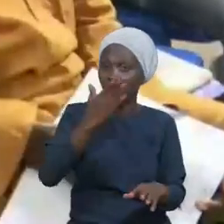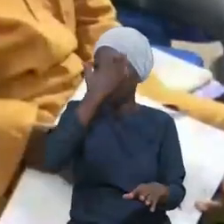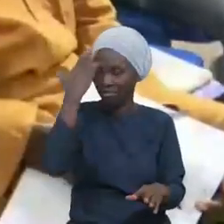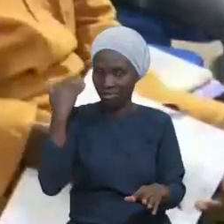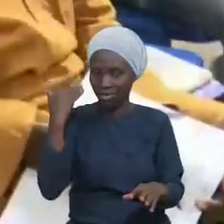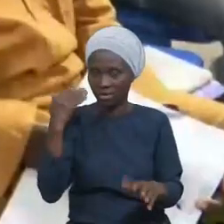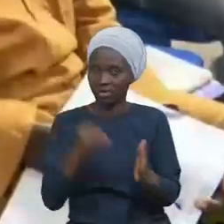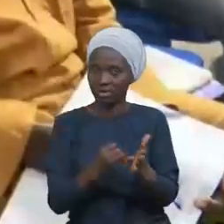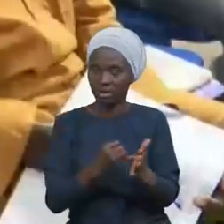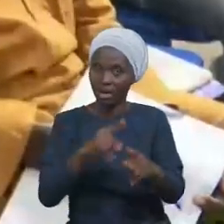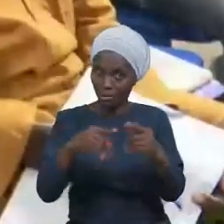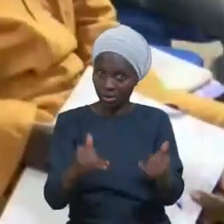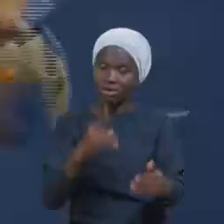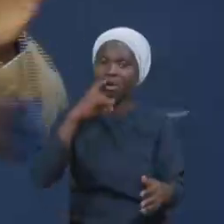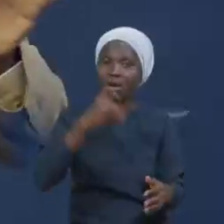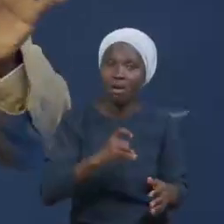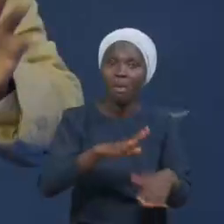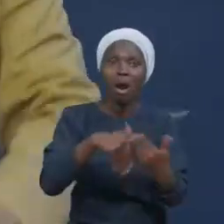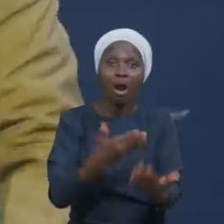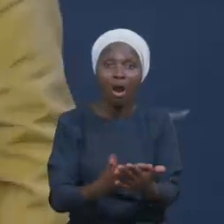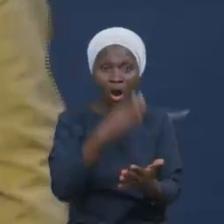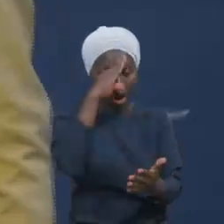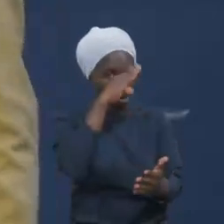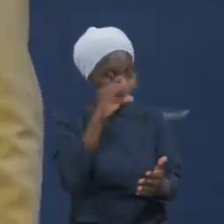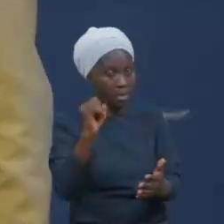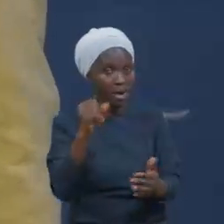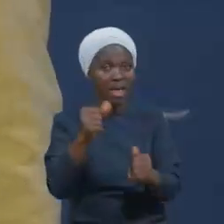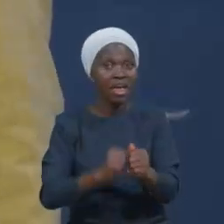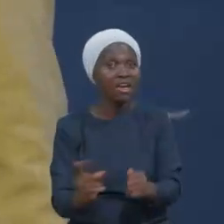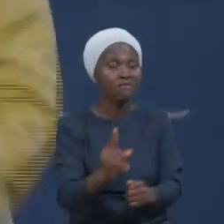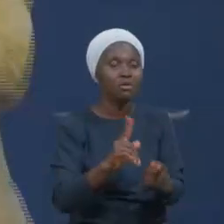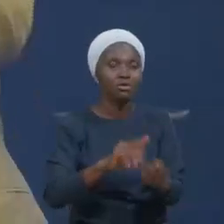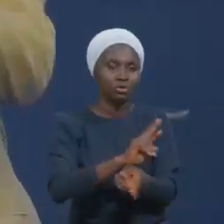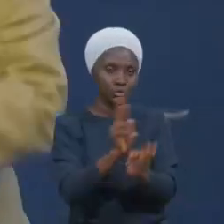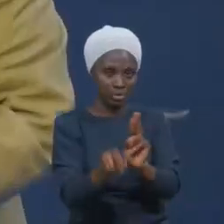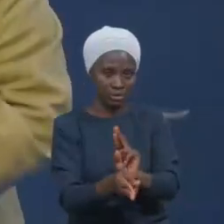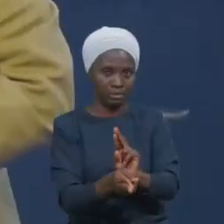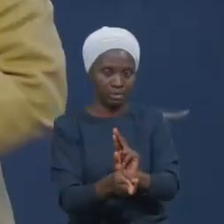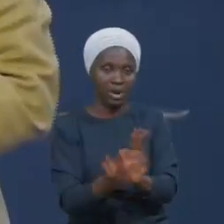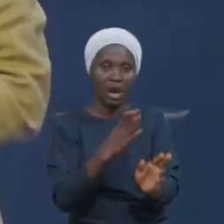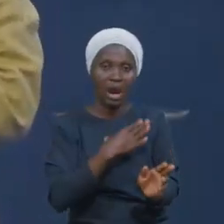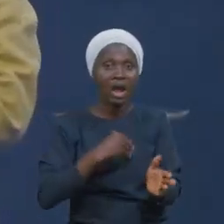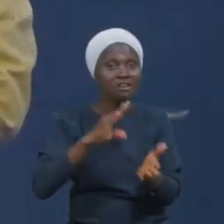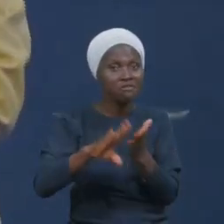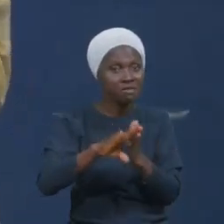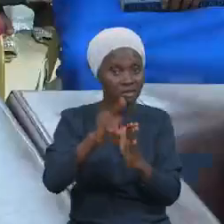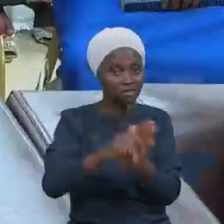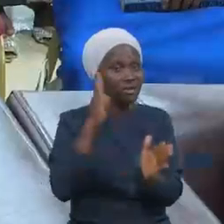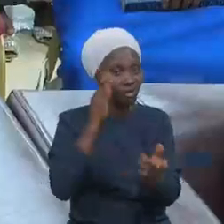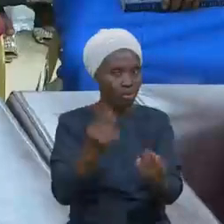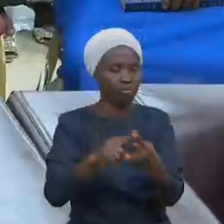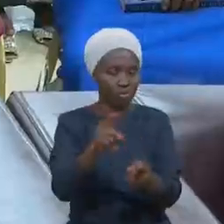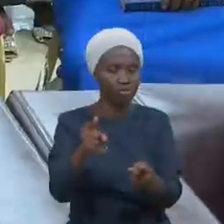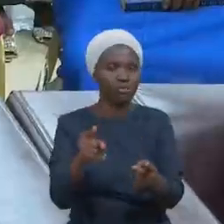now commands all men everywhere to repent, and forgiveness will come to you.